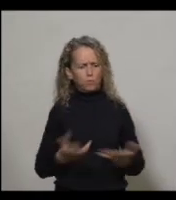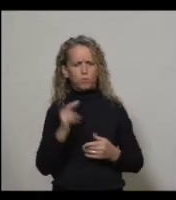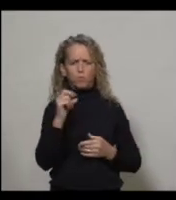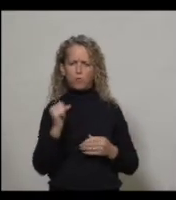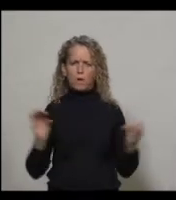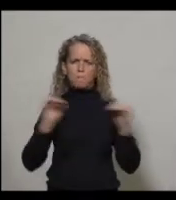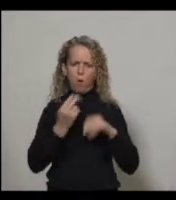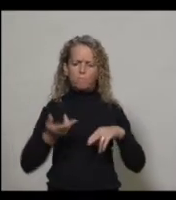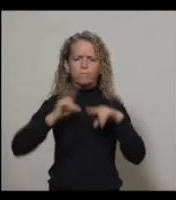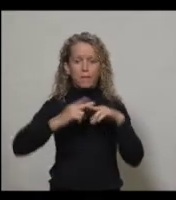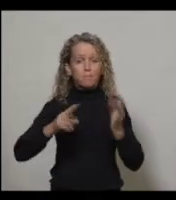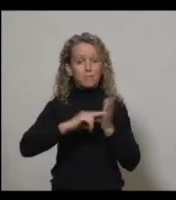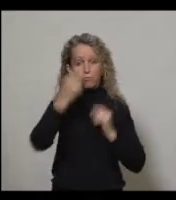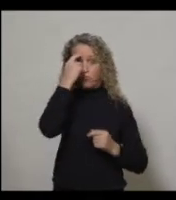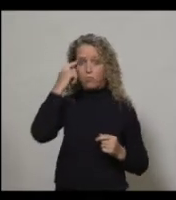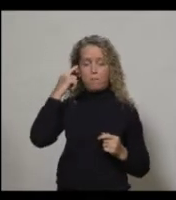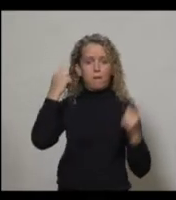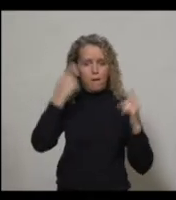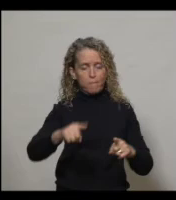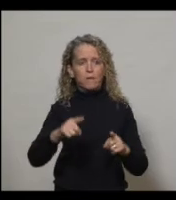trauma is prevalent, and it is prevalent in Nova Scotia.